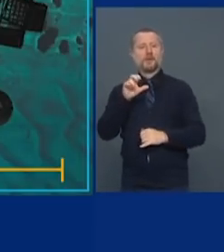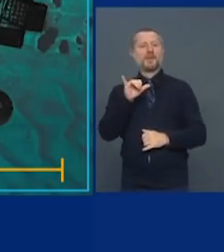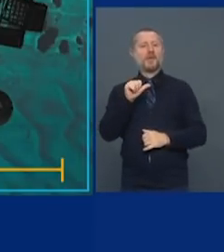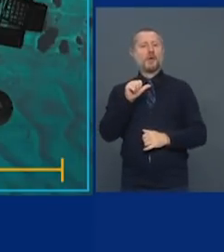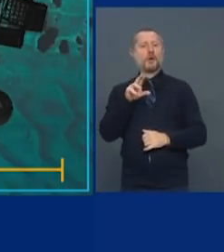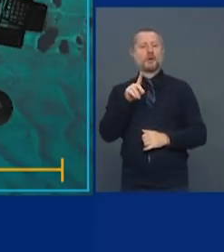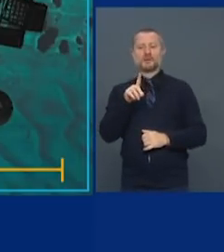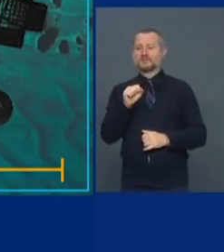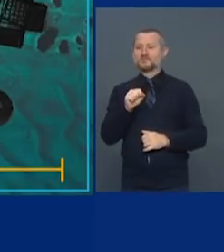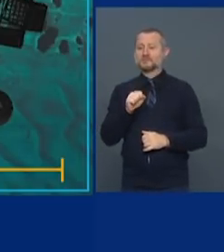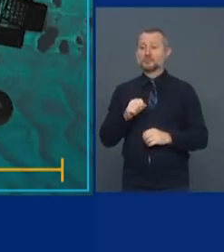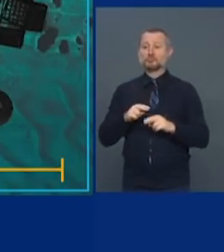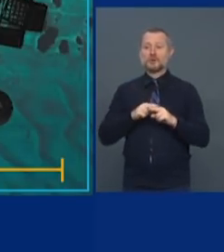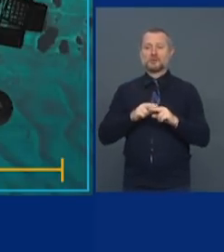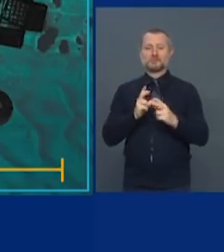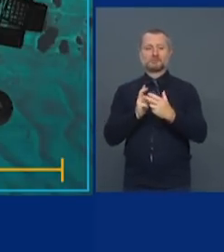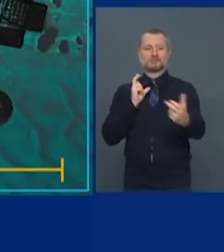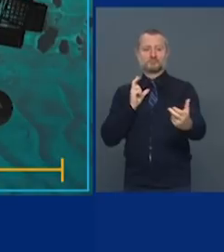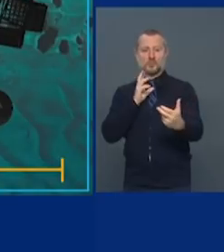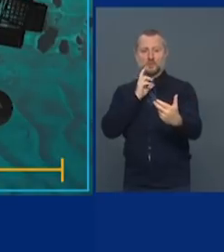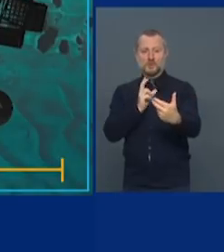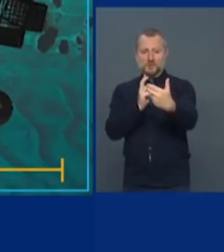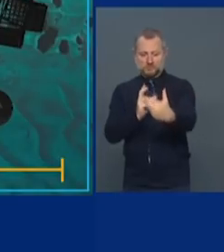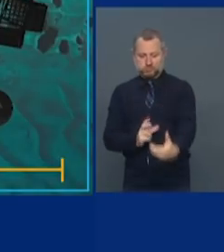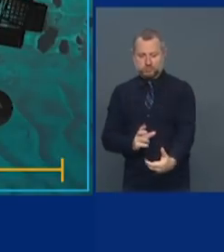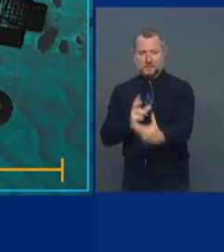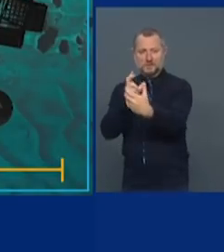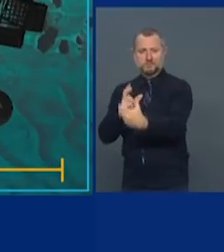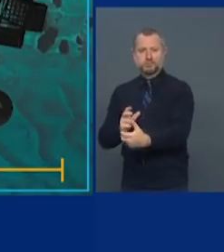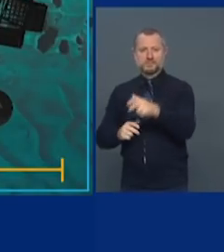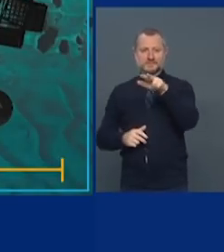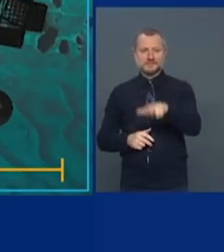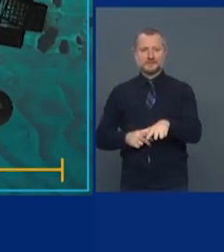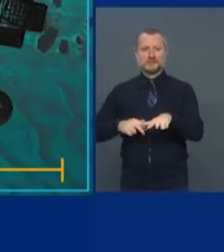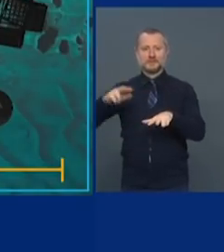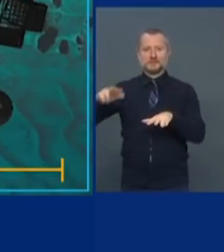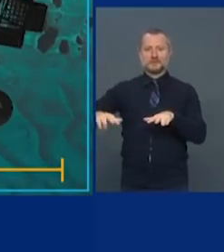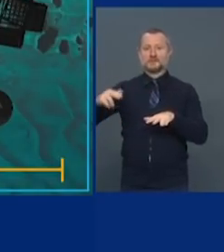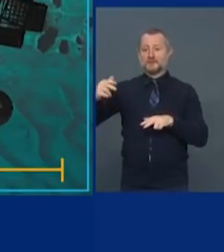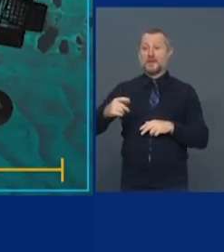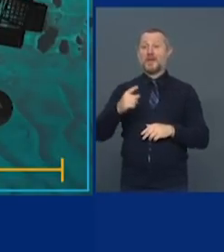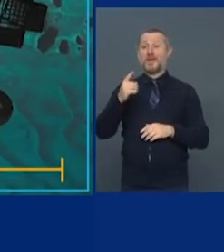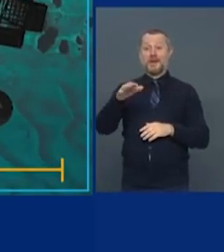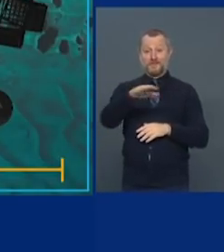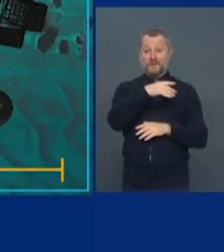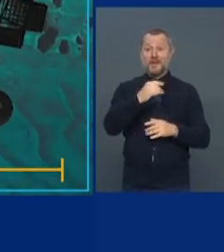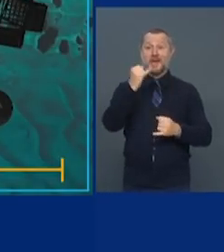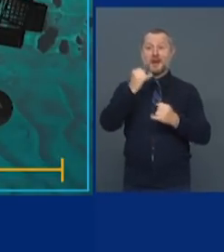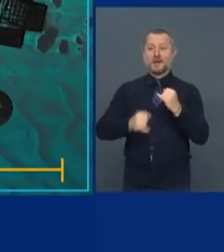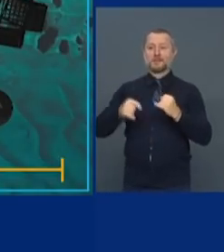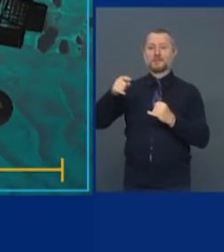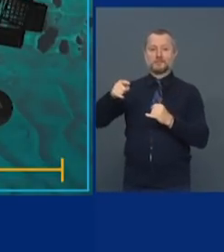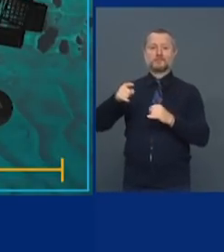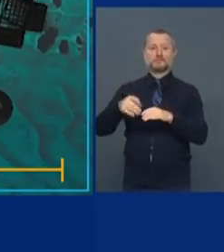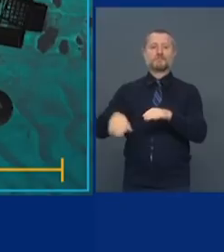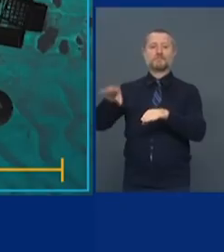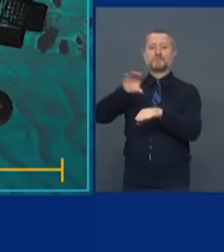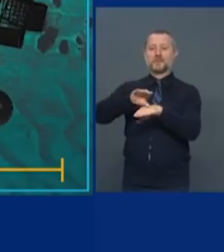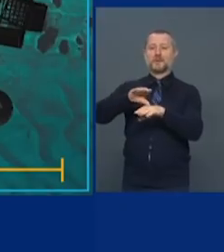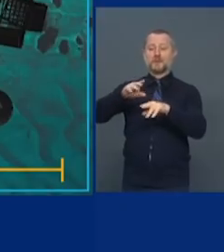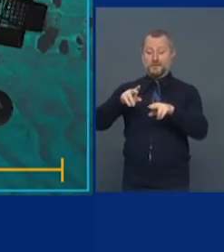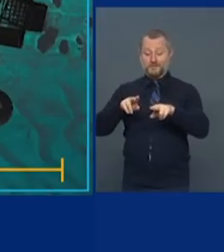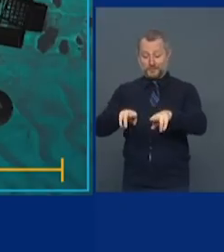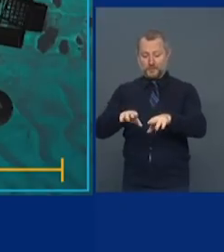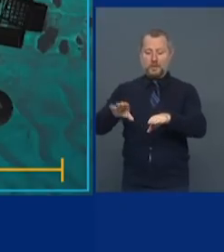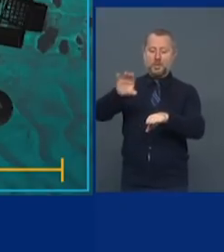cars to effectively cluster them horizontally and vertically. The more space you can create between each drop, the